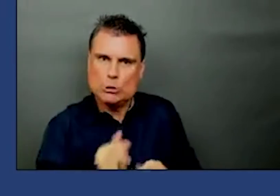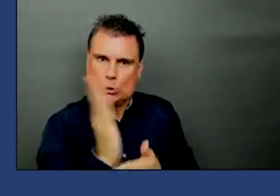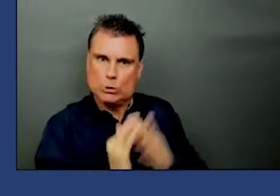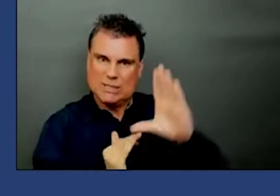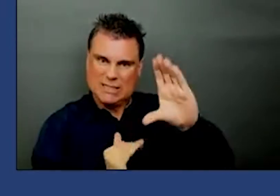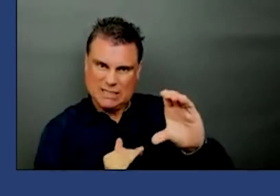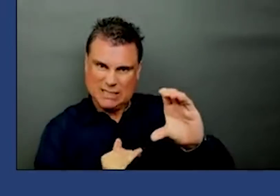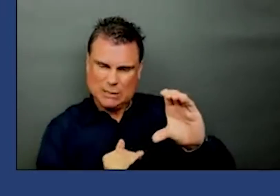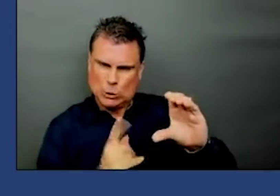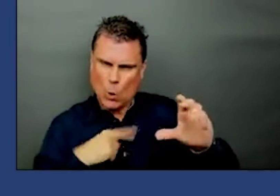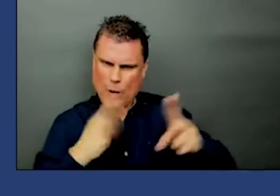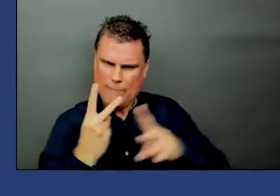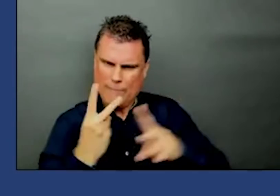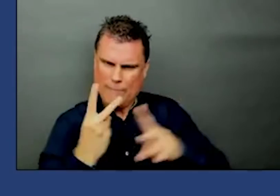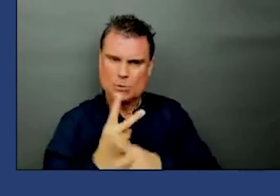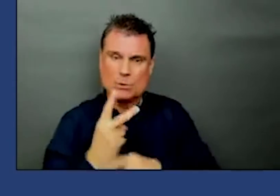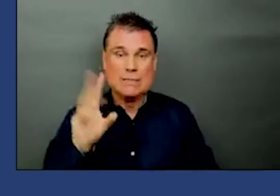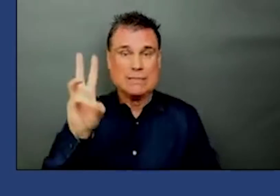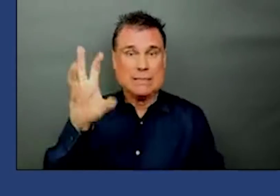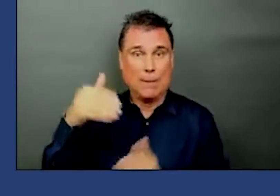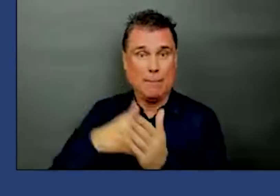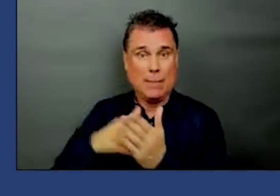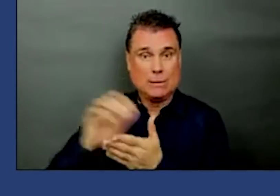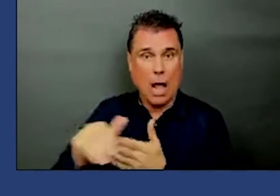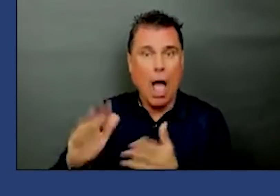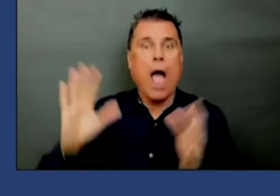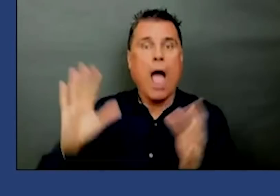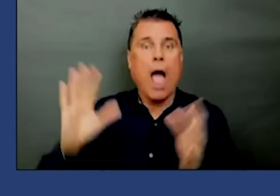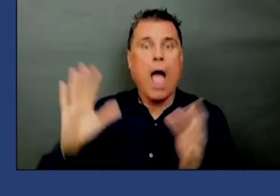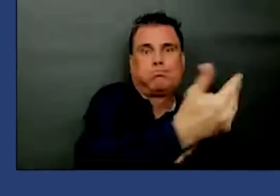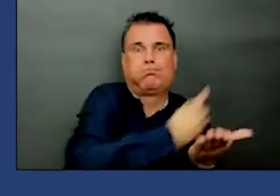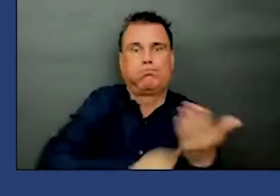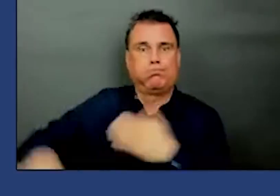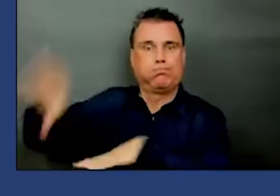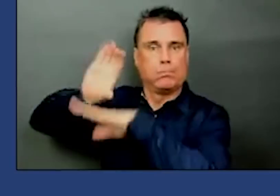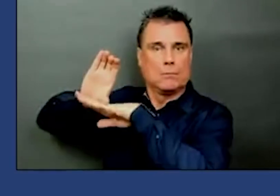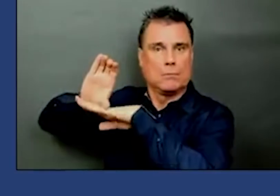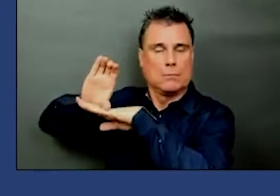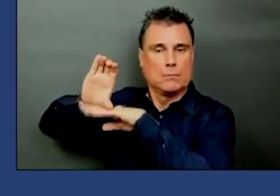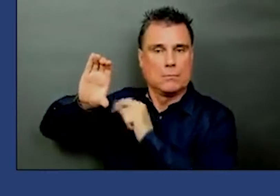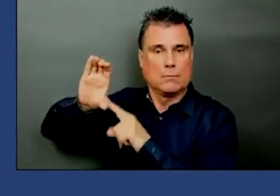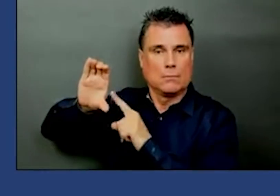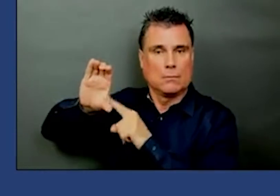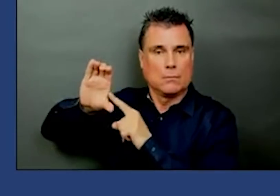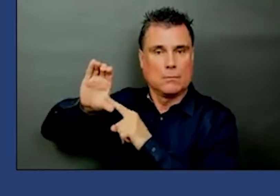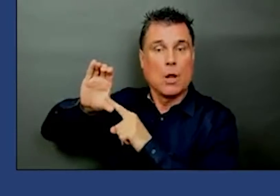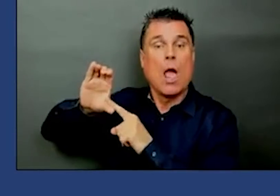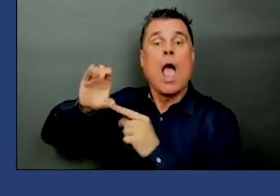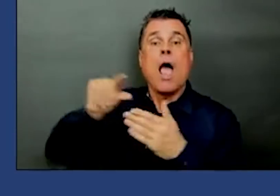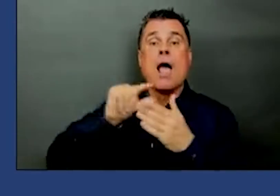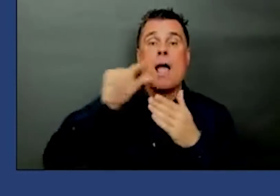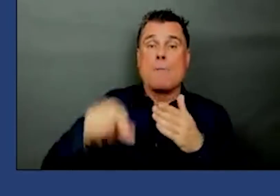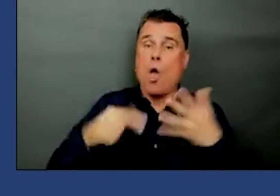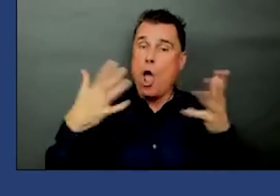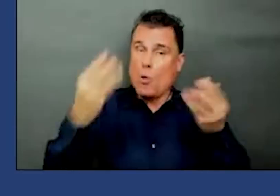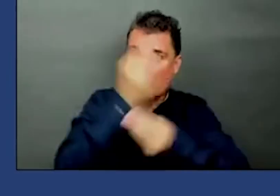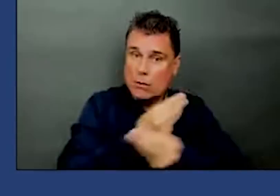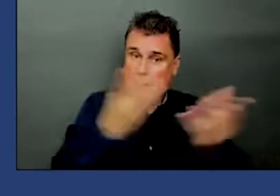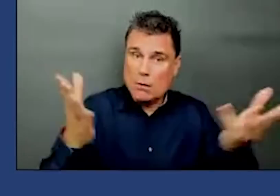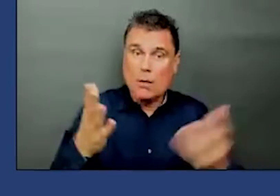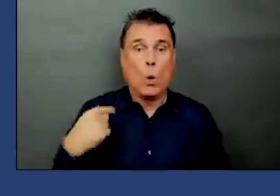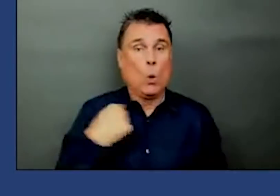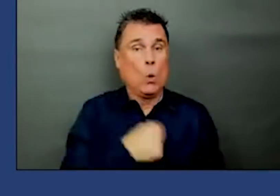both the Premier and the Minister have said we're able to do this at this point because we have a